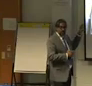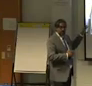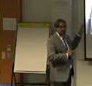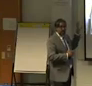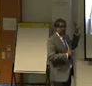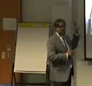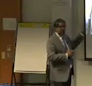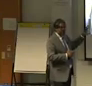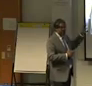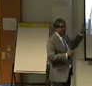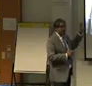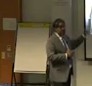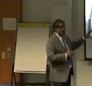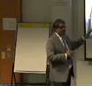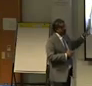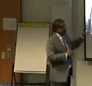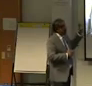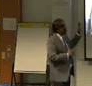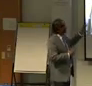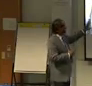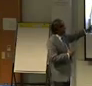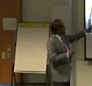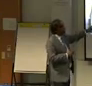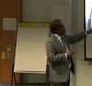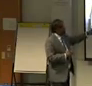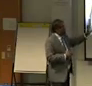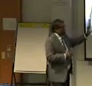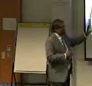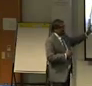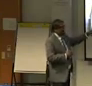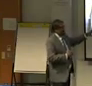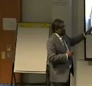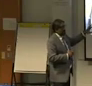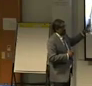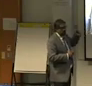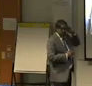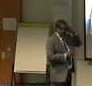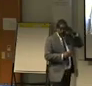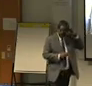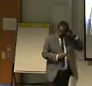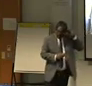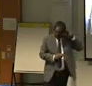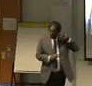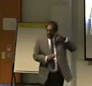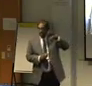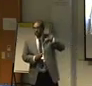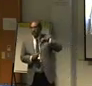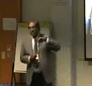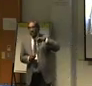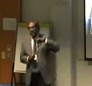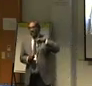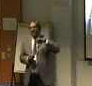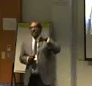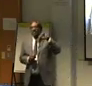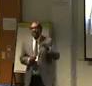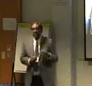rich body of videos on YouTube. People like, this is Kevin and Dee, they're an interabled couple. I think their YouTube channel